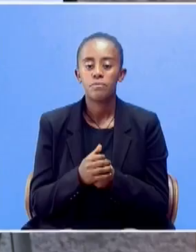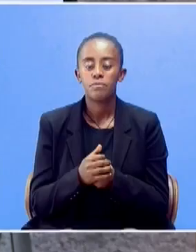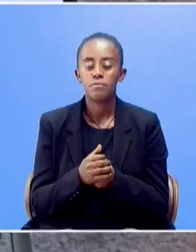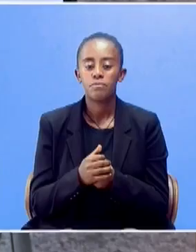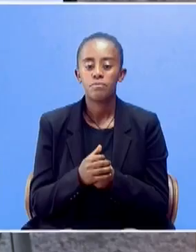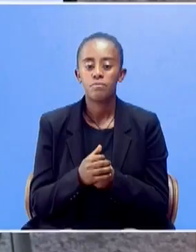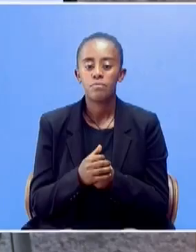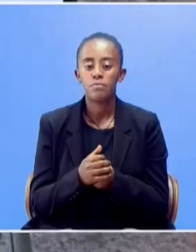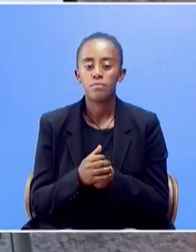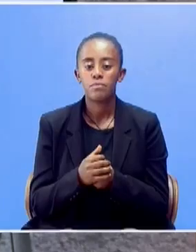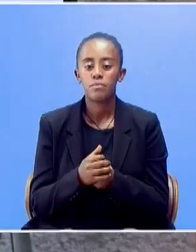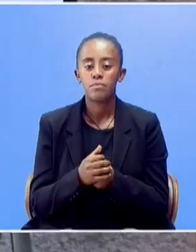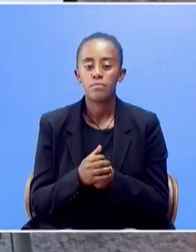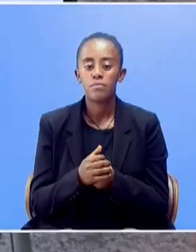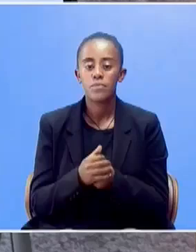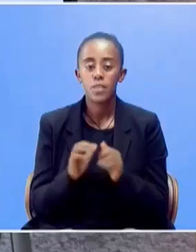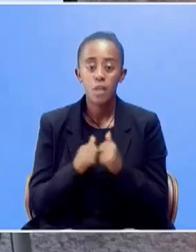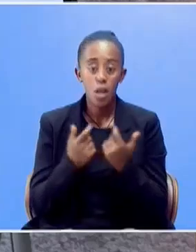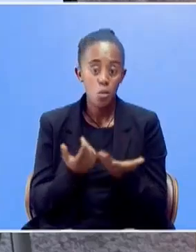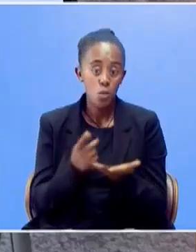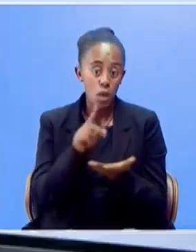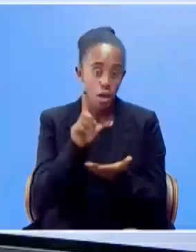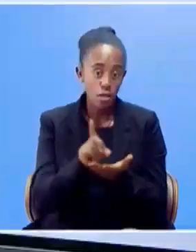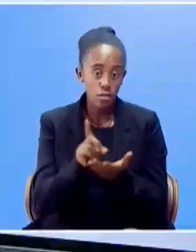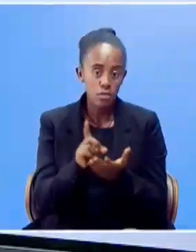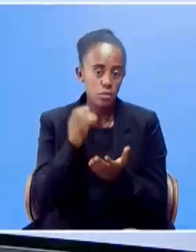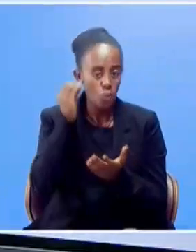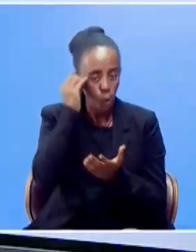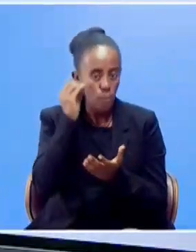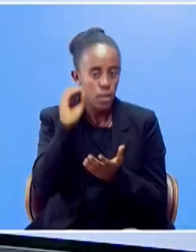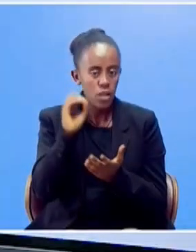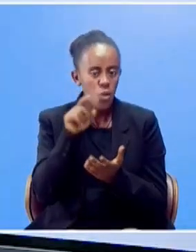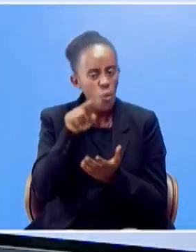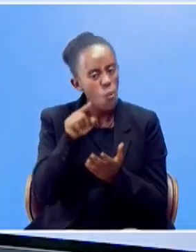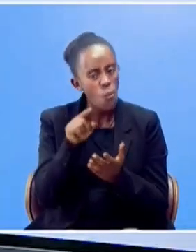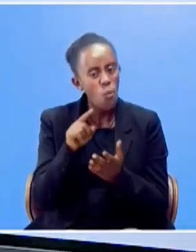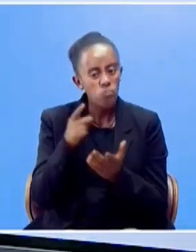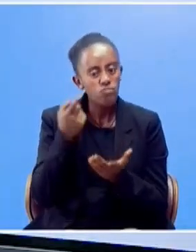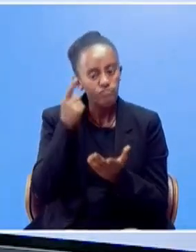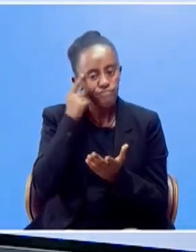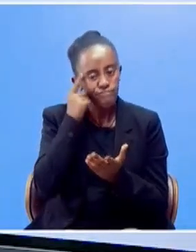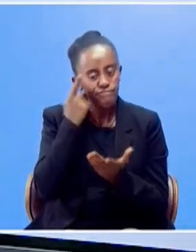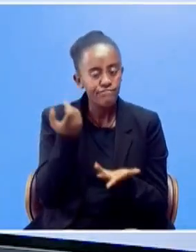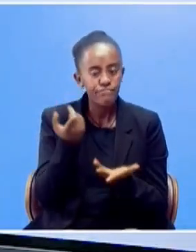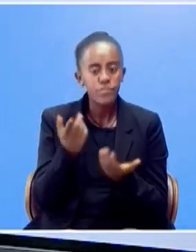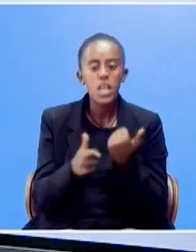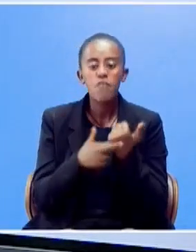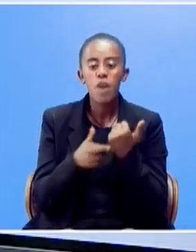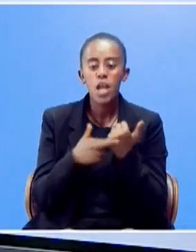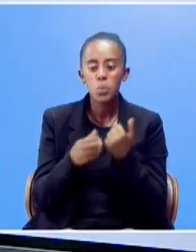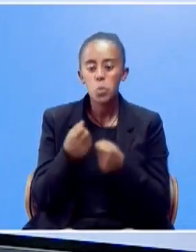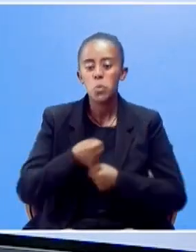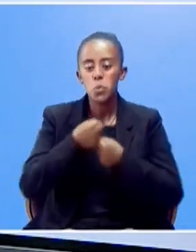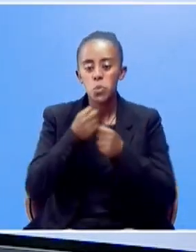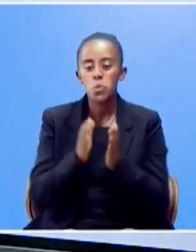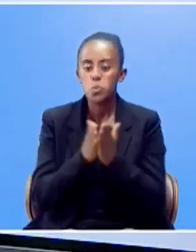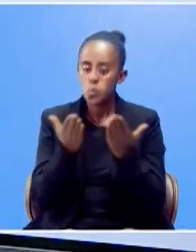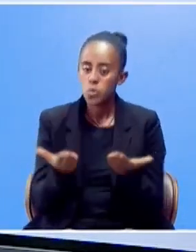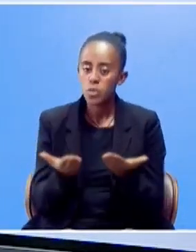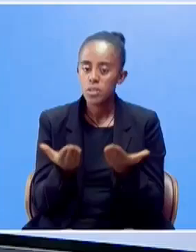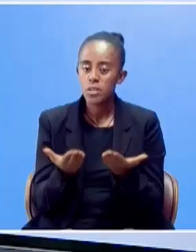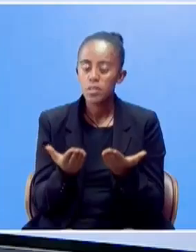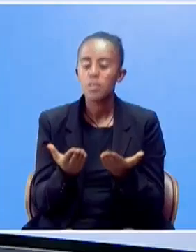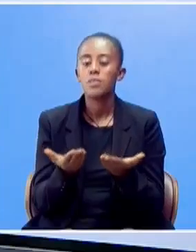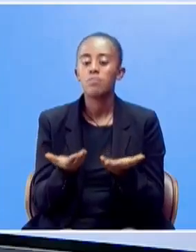Yes? This is how we ask what? Opinion. What do you think about reference books? Then